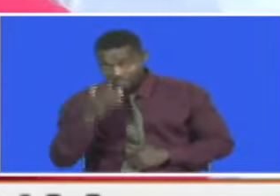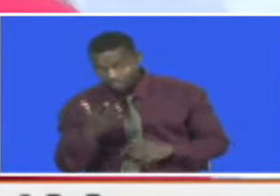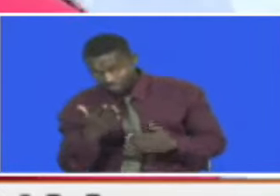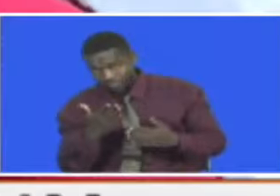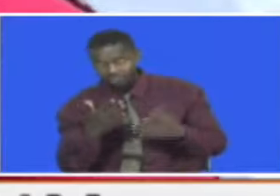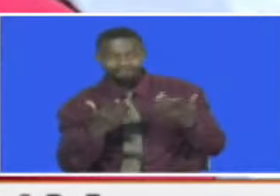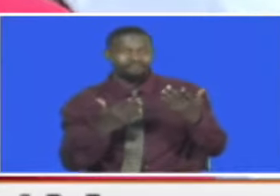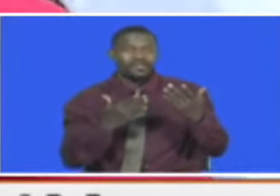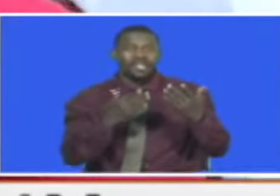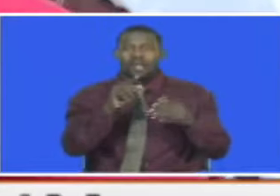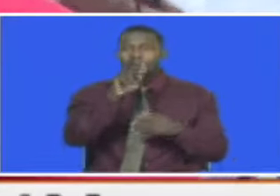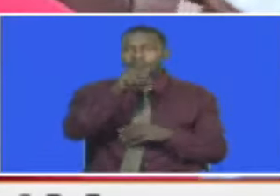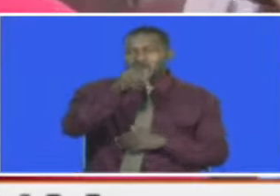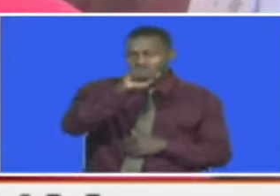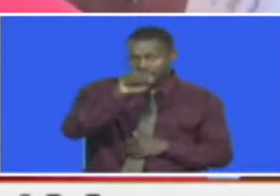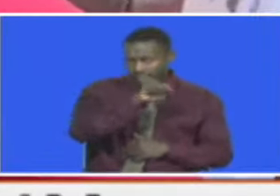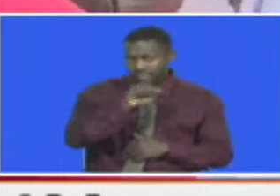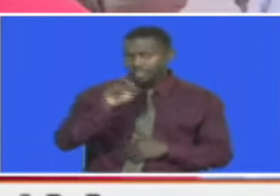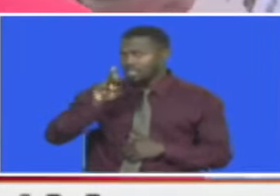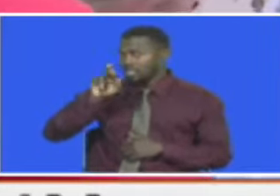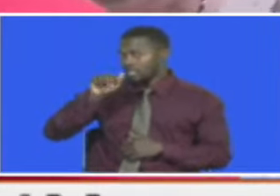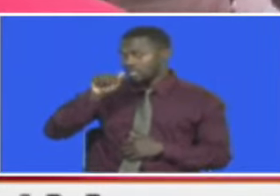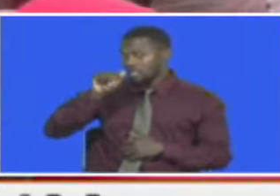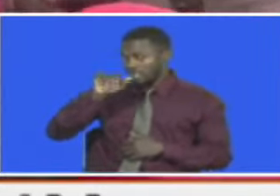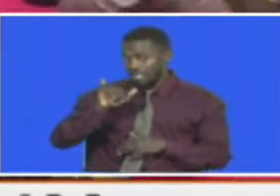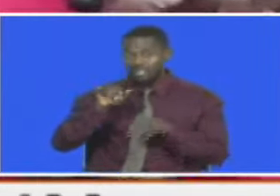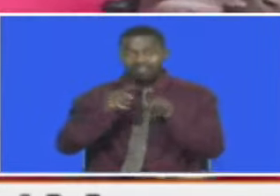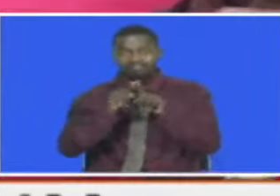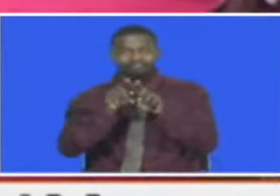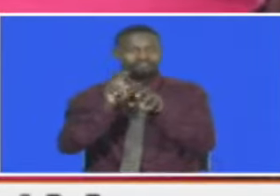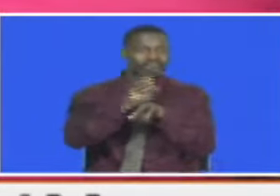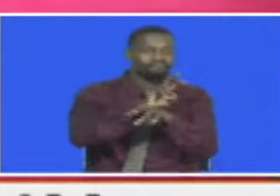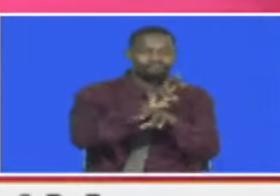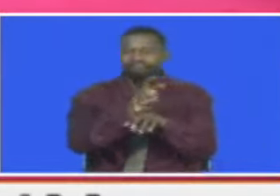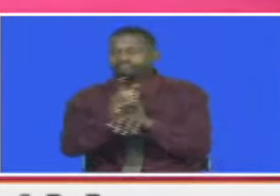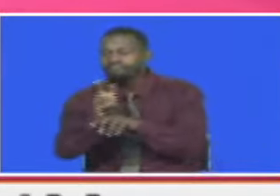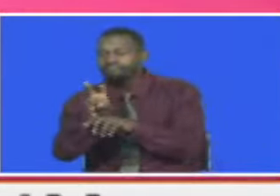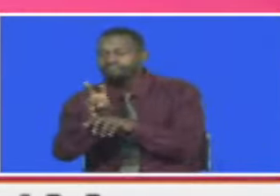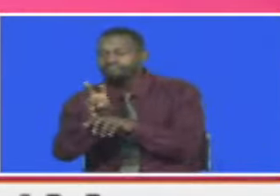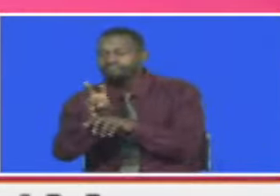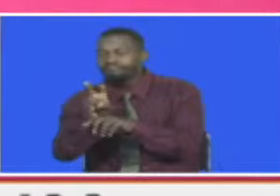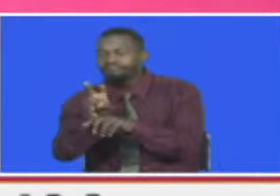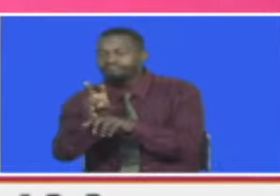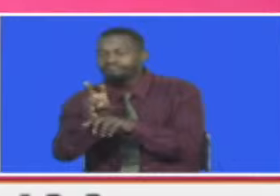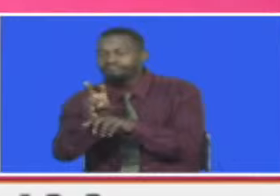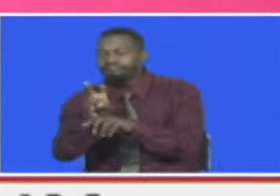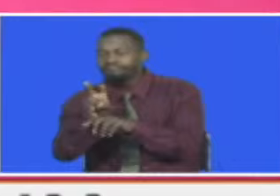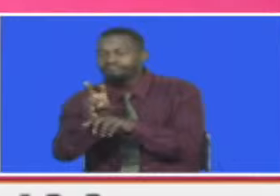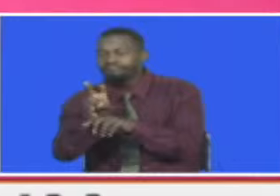Masuala ya Ndani Raymond Molo pia yuko hapa kukagua gwaride na kuhakikisha kuwa kila